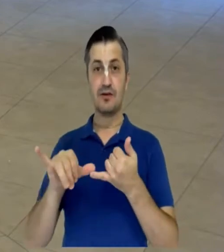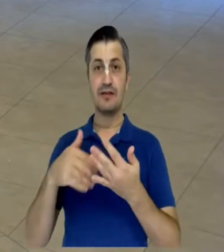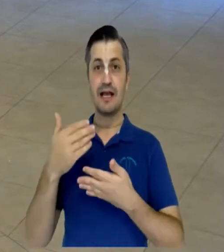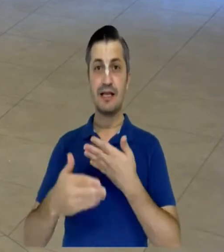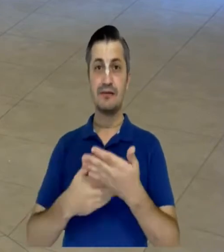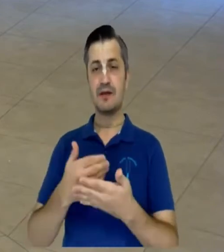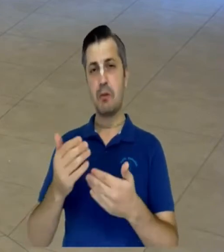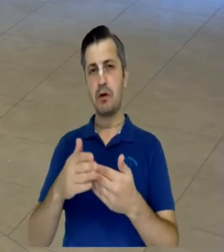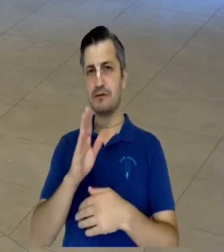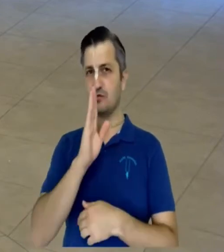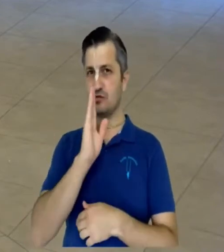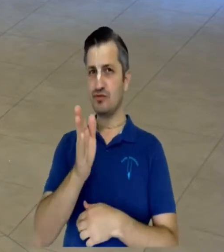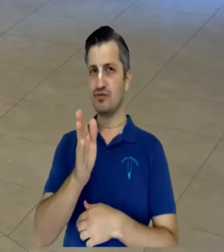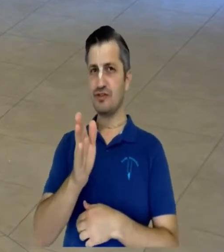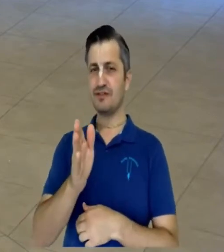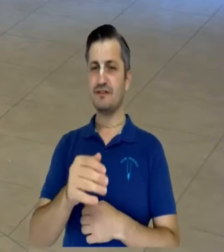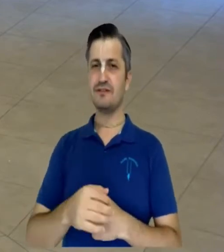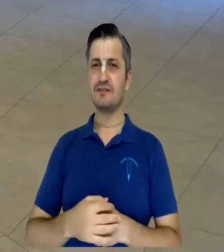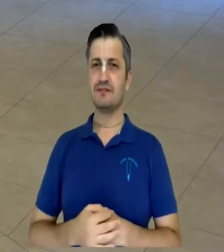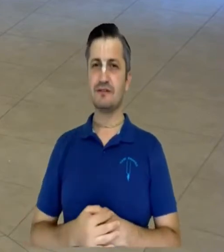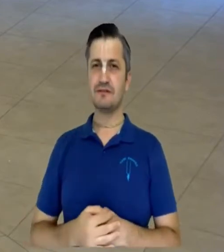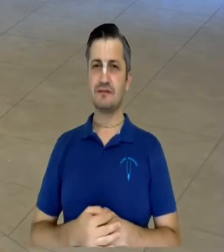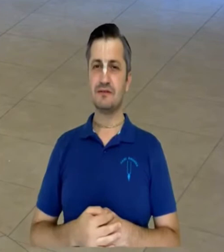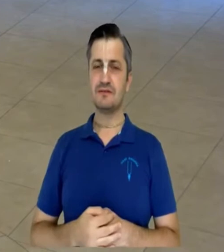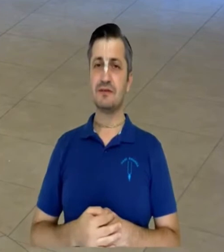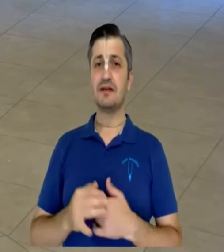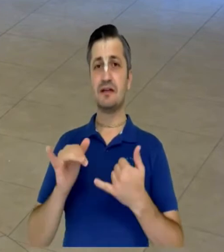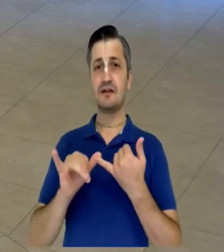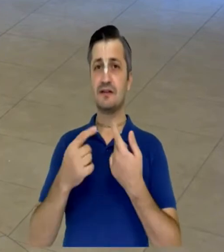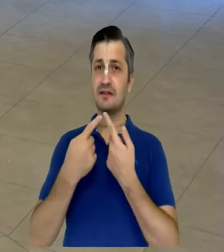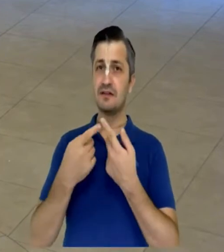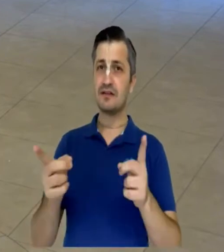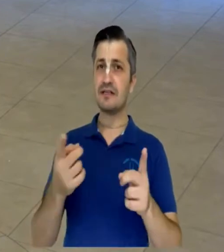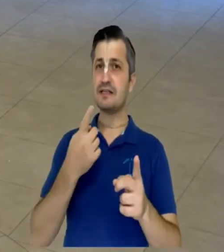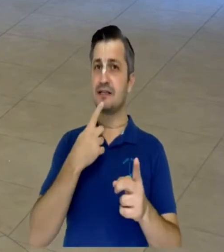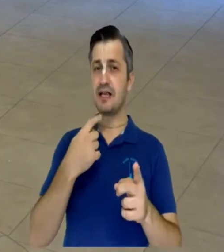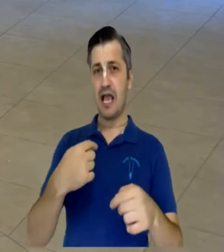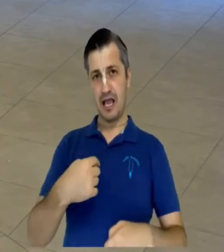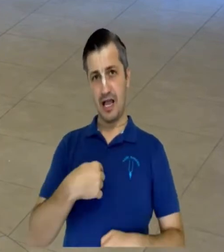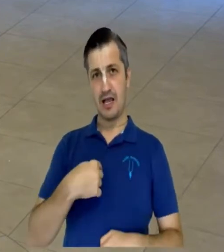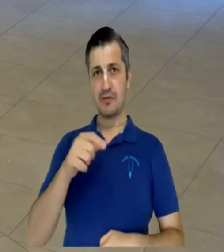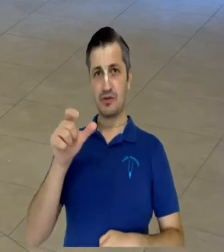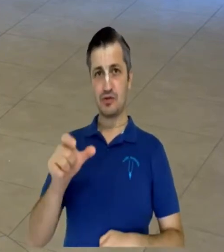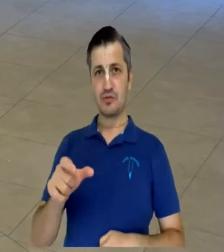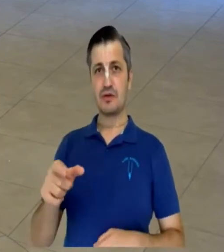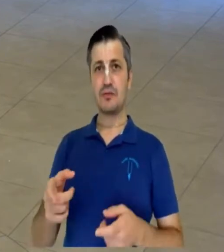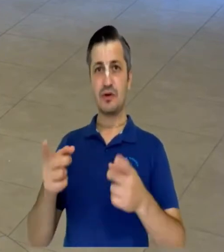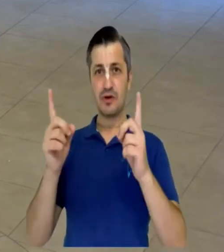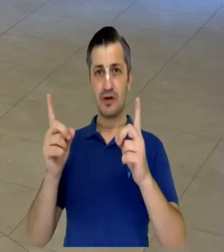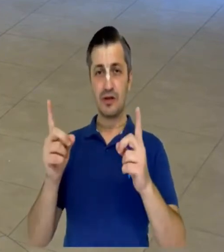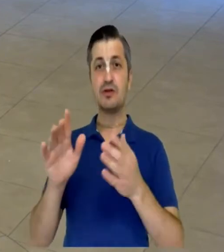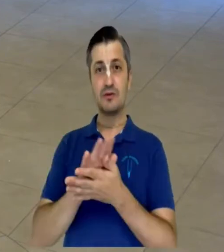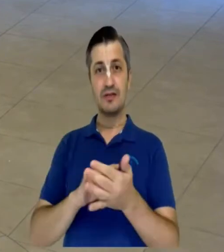directly, and he proclaims himself to be the Supreme Personality of Godhead standing in front of Arjuna